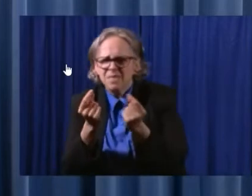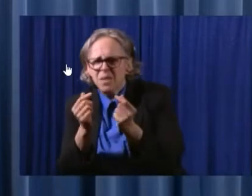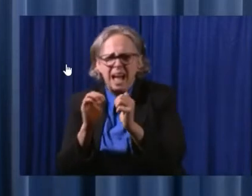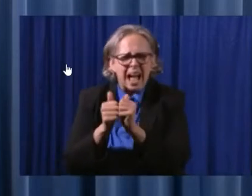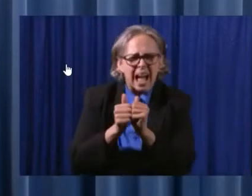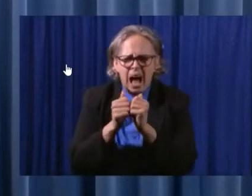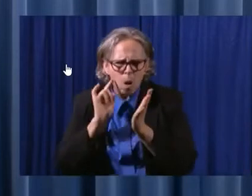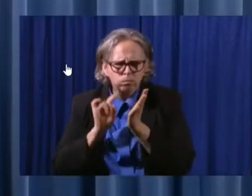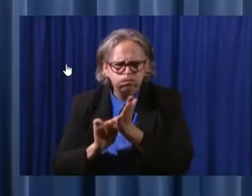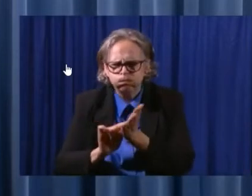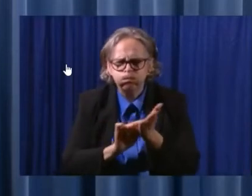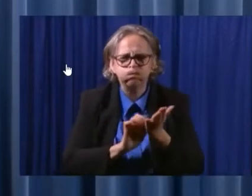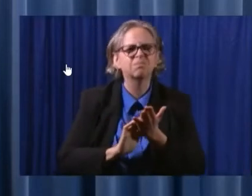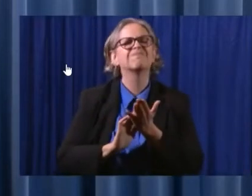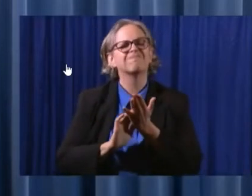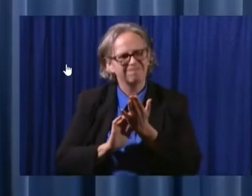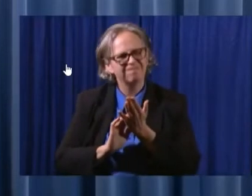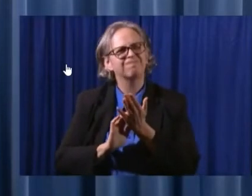to this.